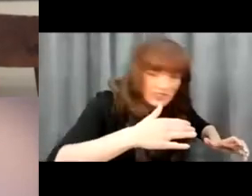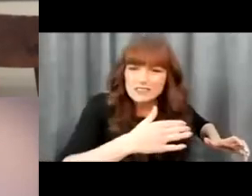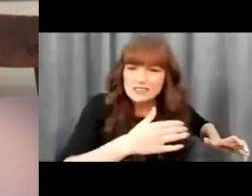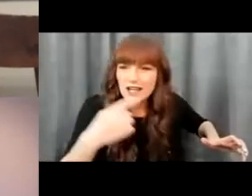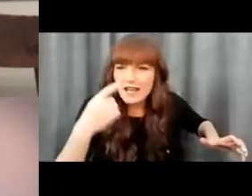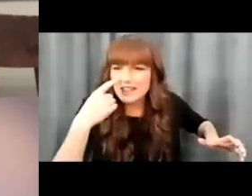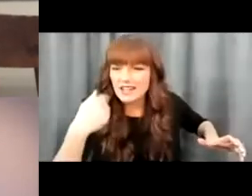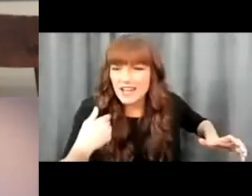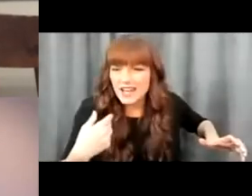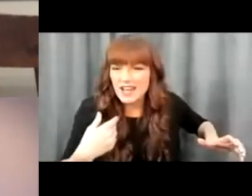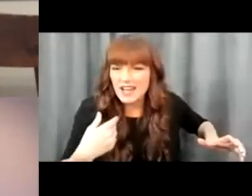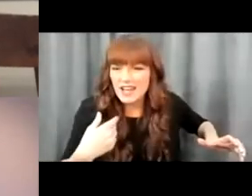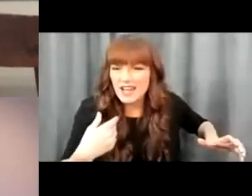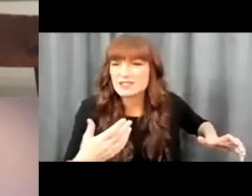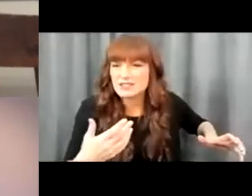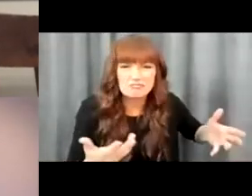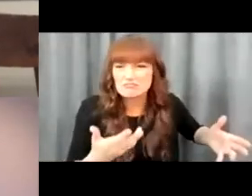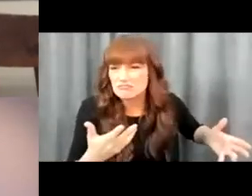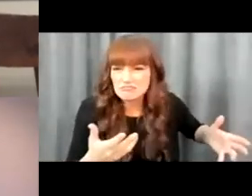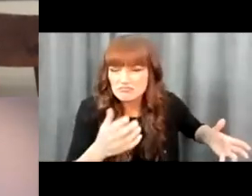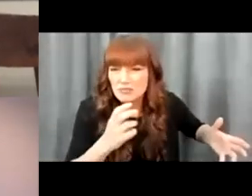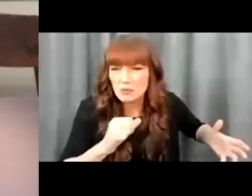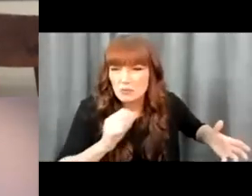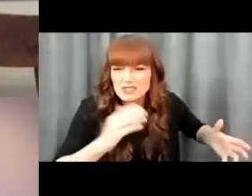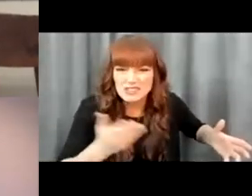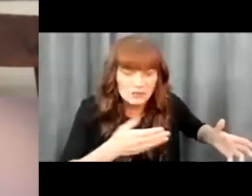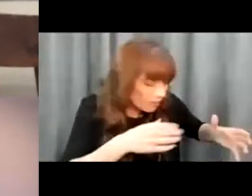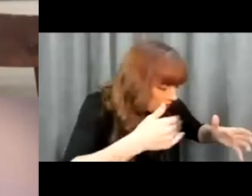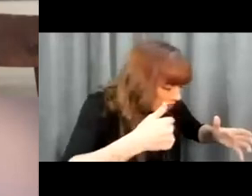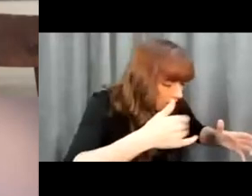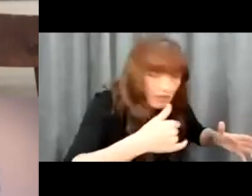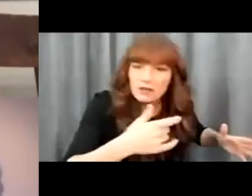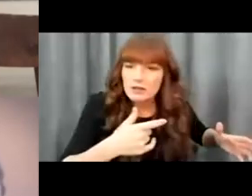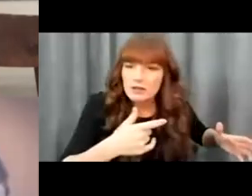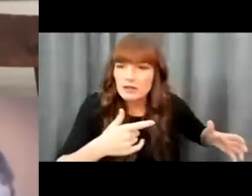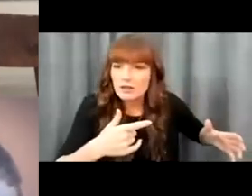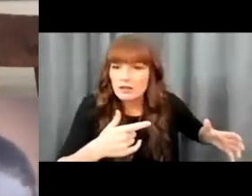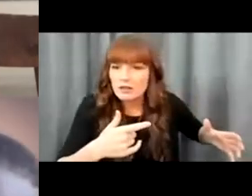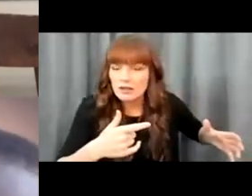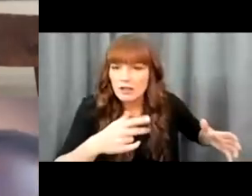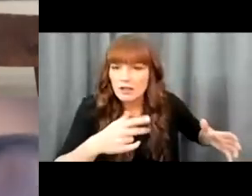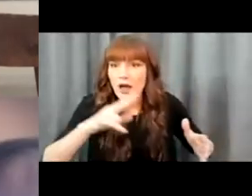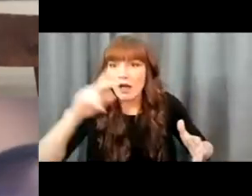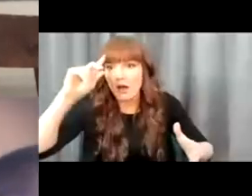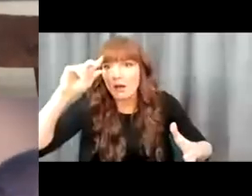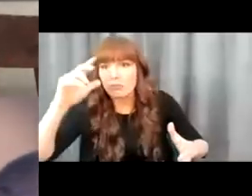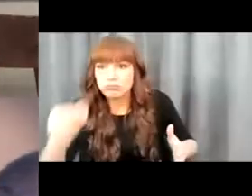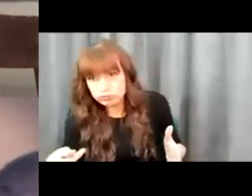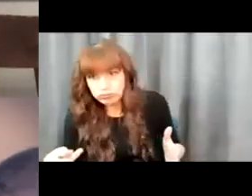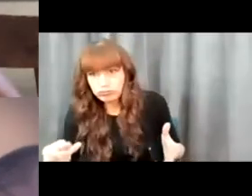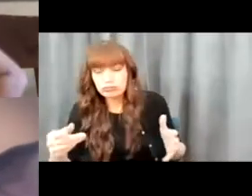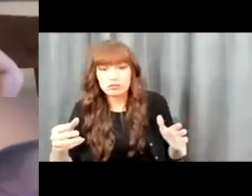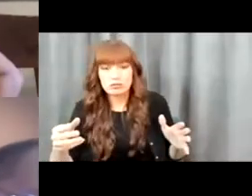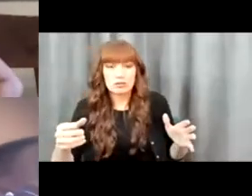I even got some backwards in here somewhere. And he collapses. Behind him, Sam wields the statue of